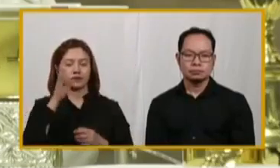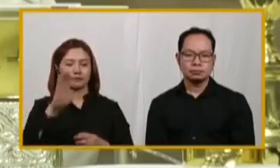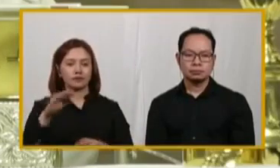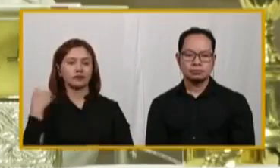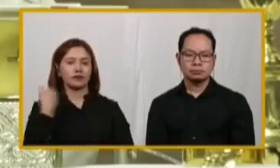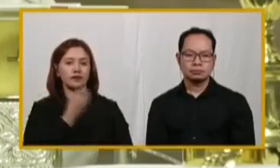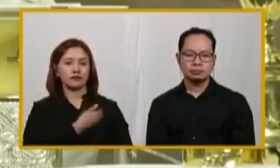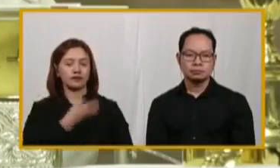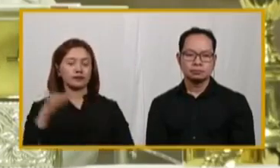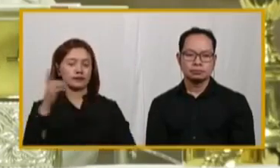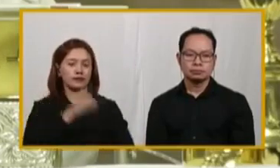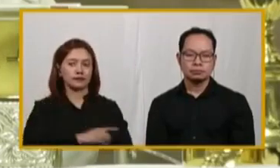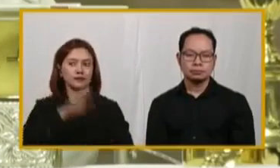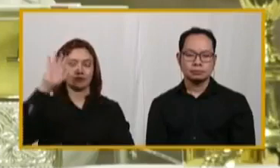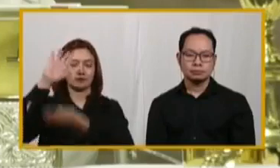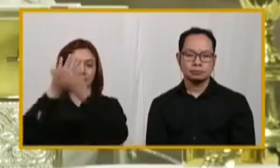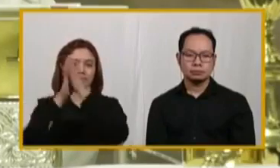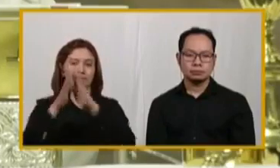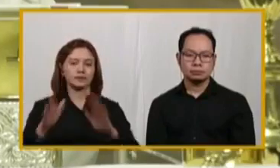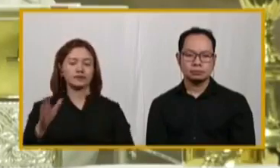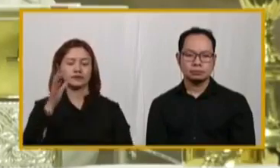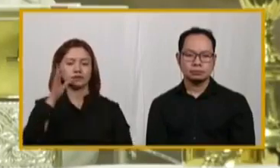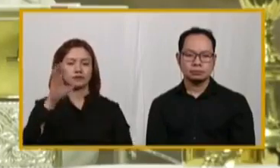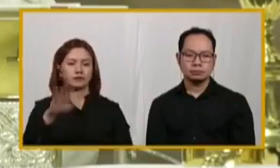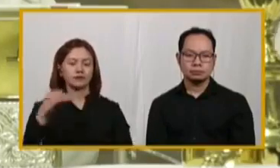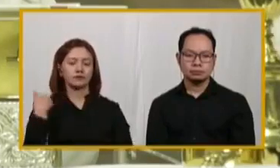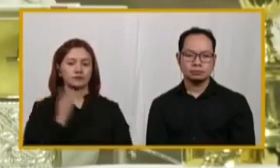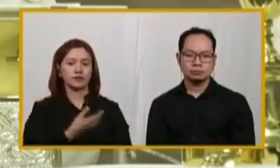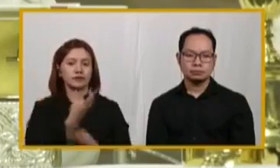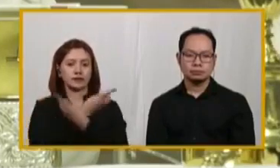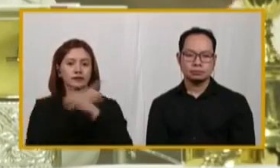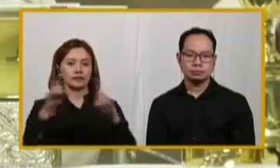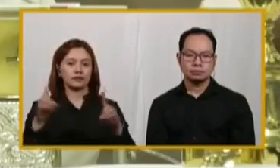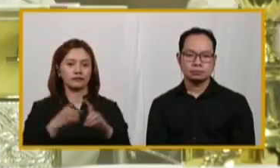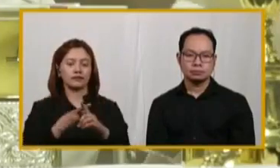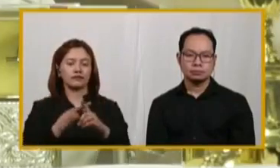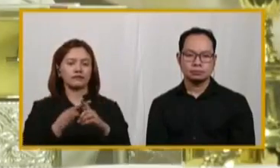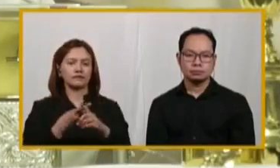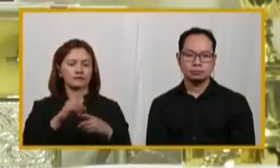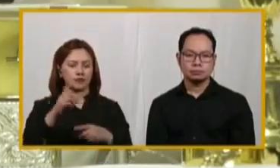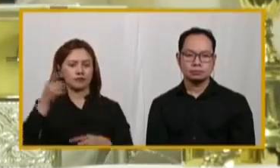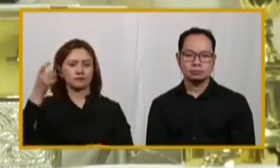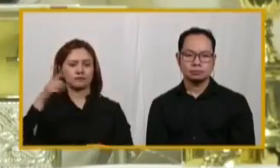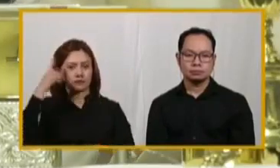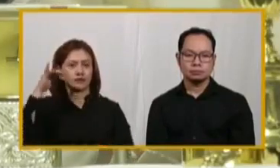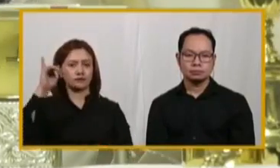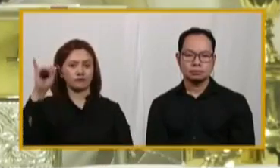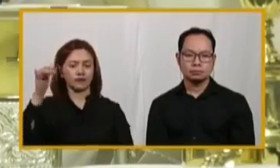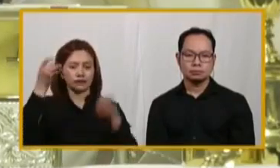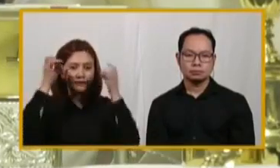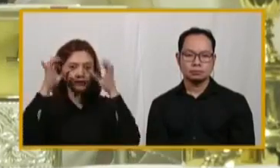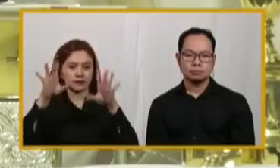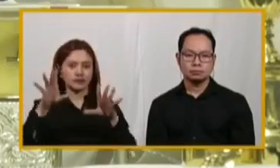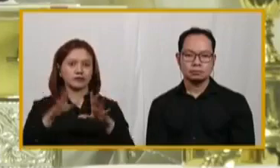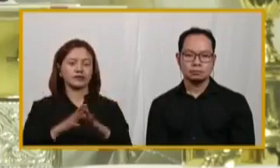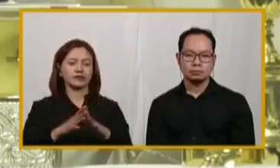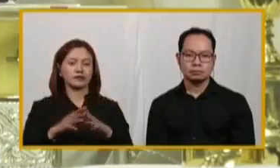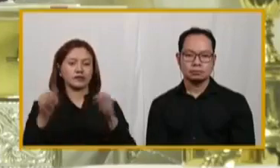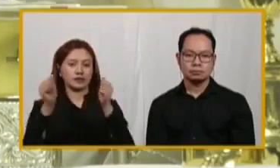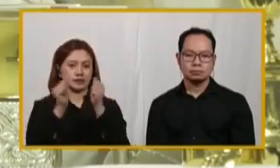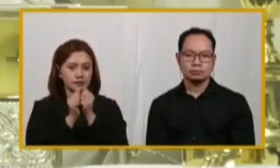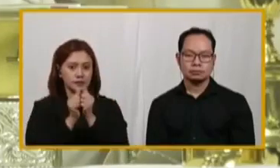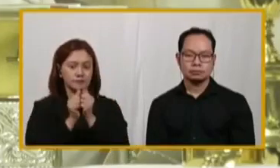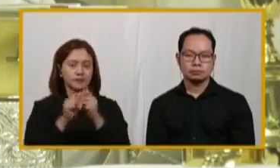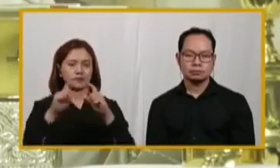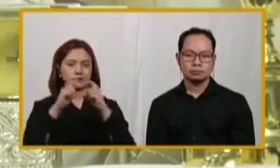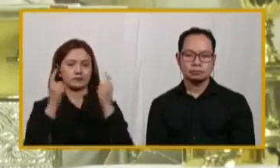your peace, and command that we be delivered from eternal damnation and counted among the flock